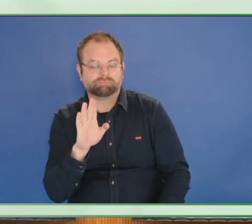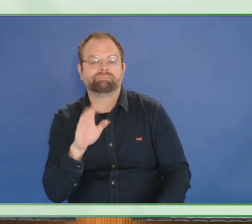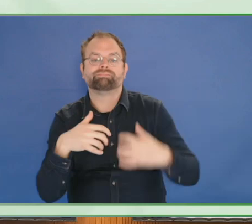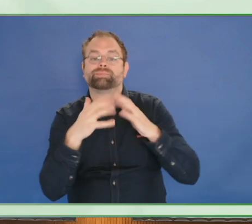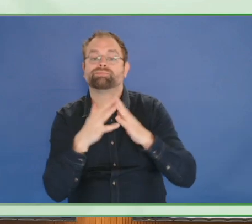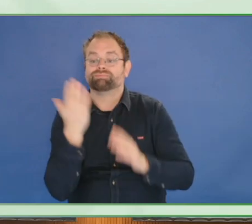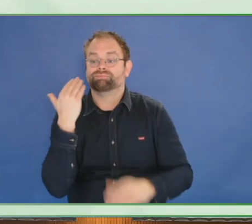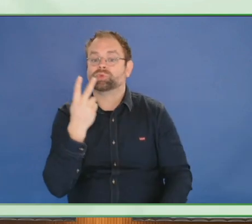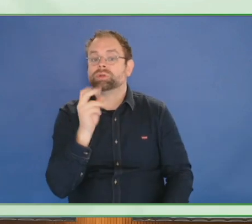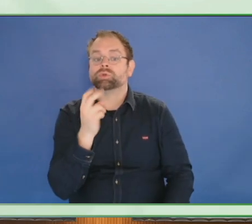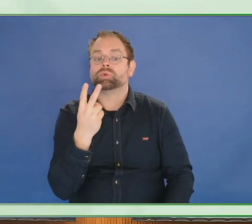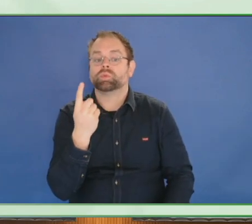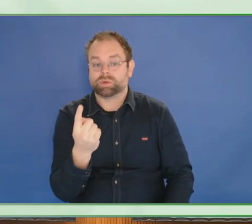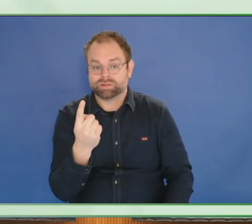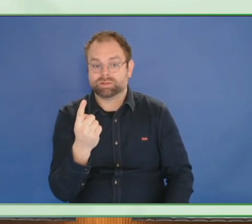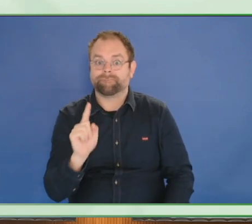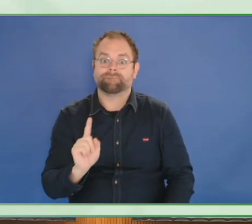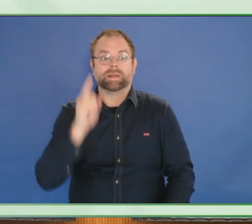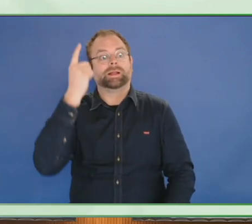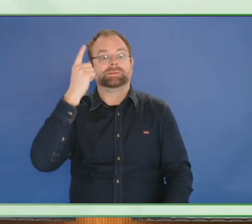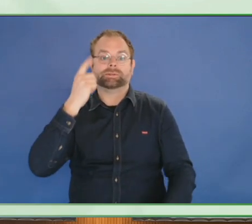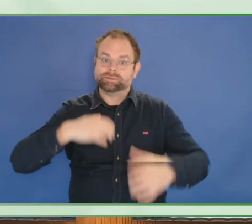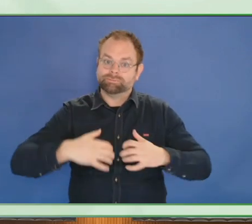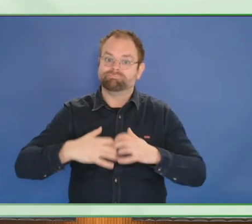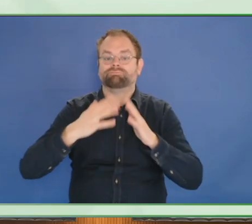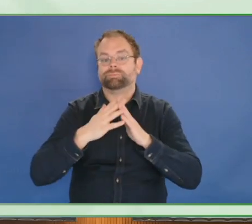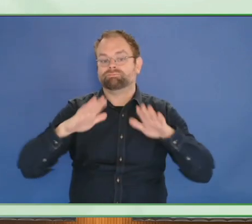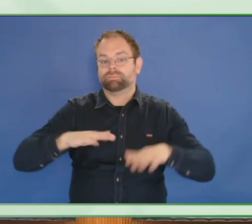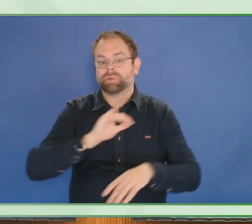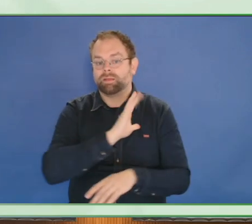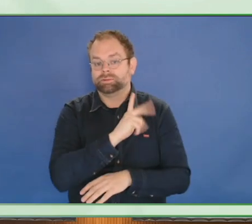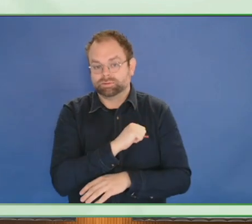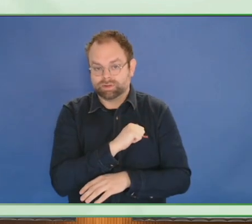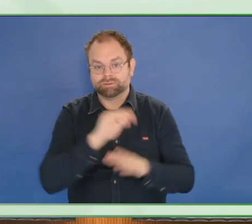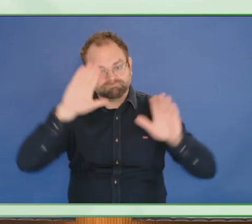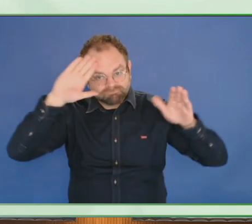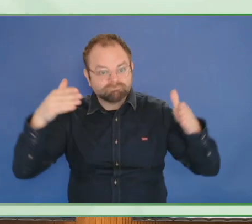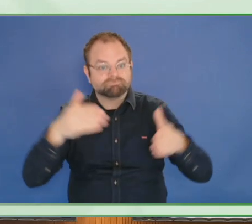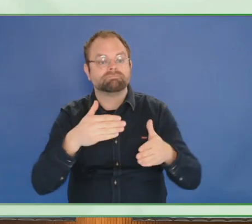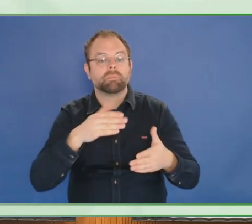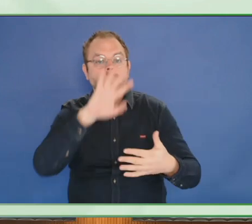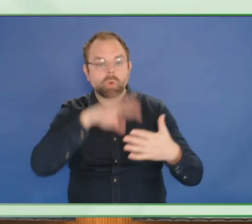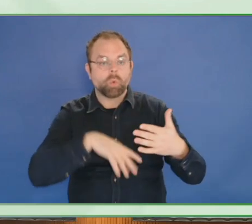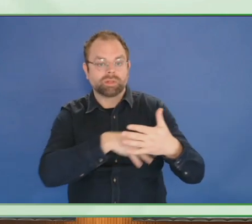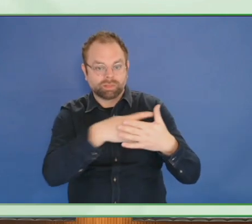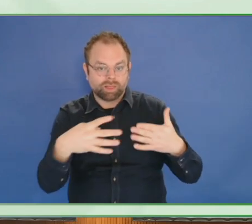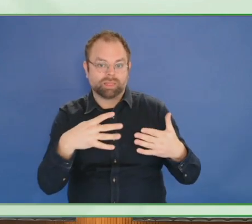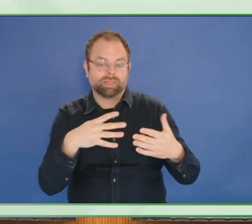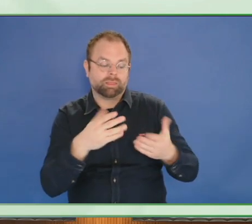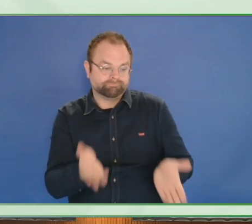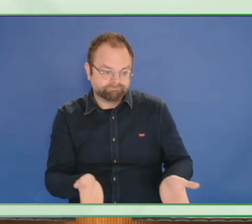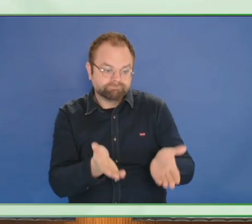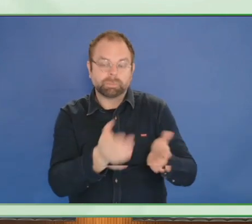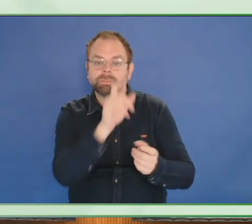participants are referred in one of the tracks of the QHub. First of all, the Technical and Vocational Education